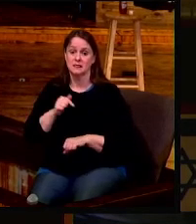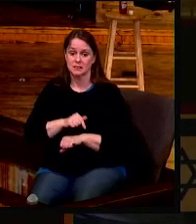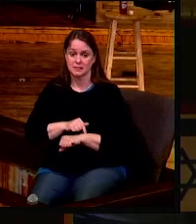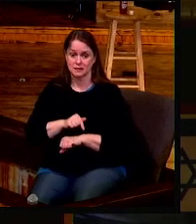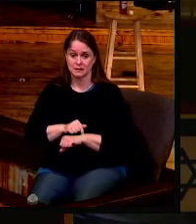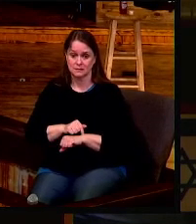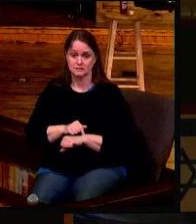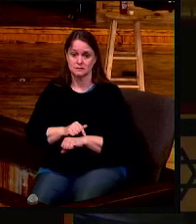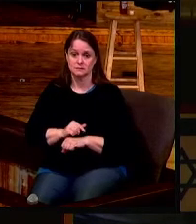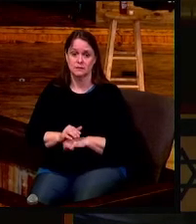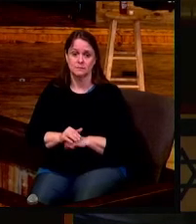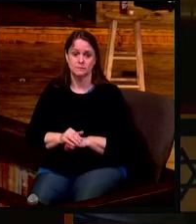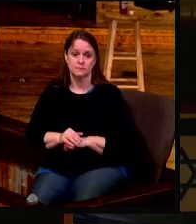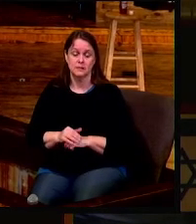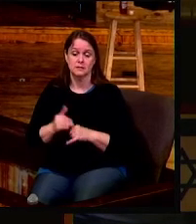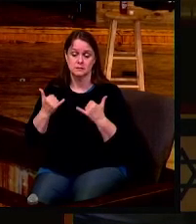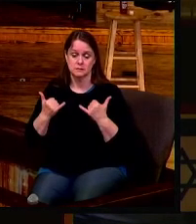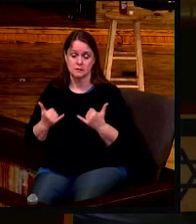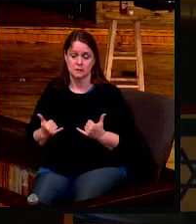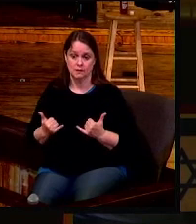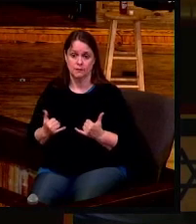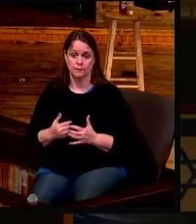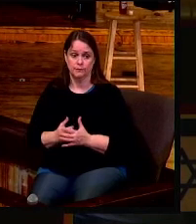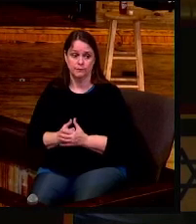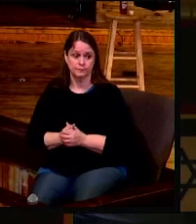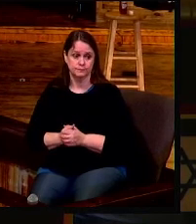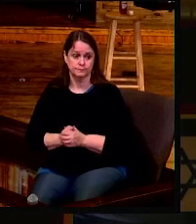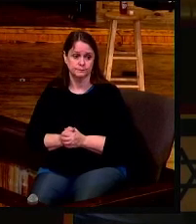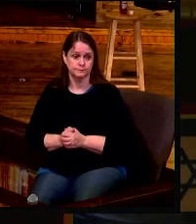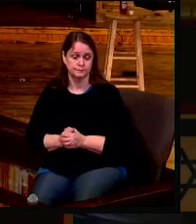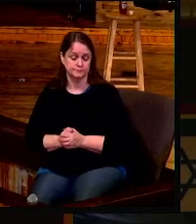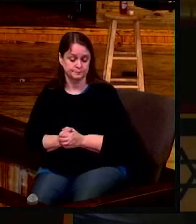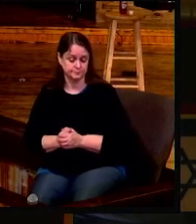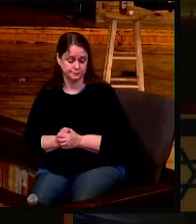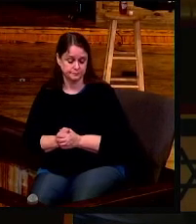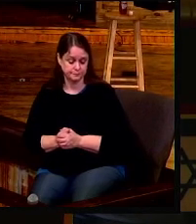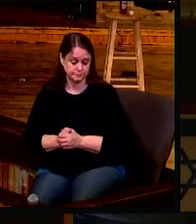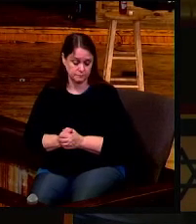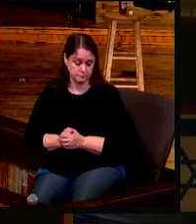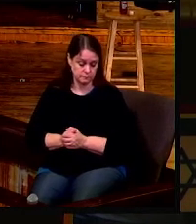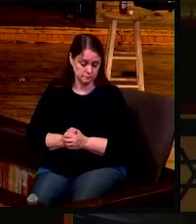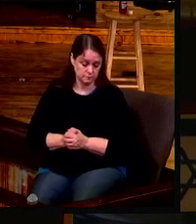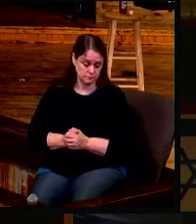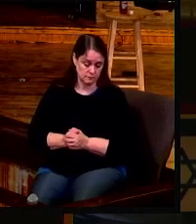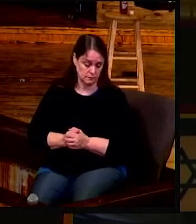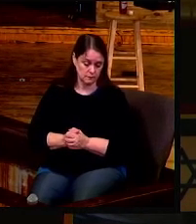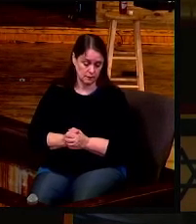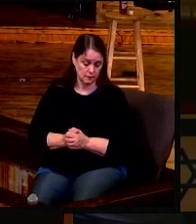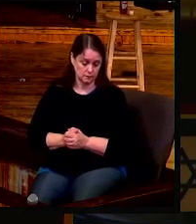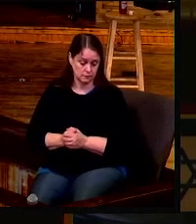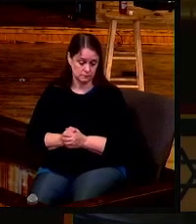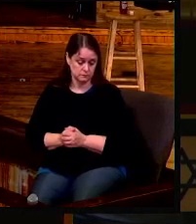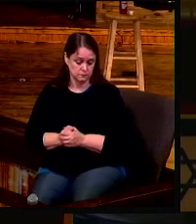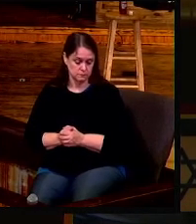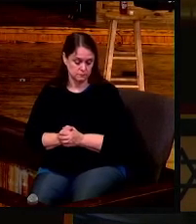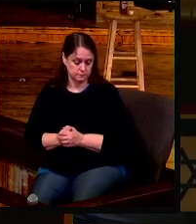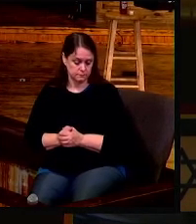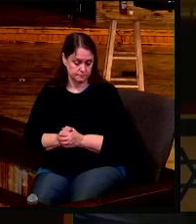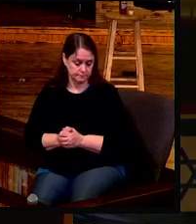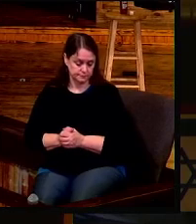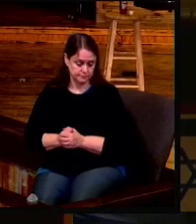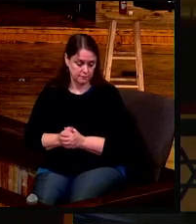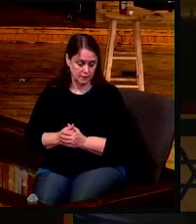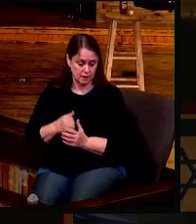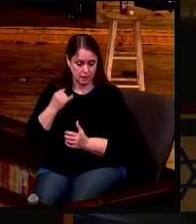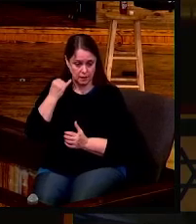But the most, like Jason says all the time, the most terrifying scripture in the Word talks about, depart from me, for I never knew you. Because if